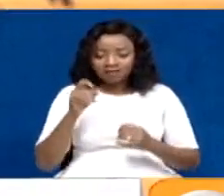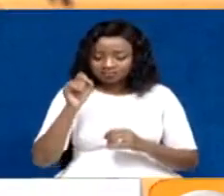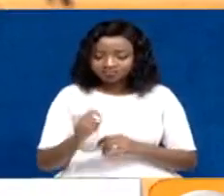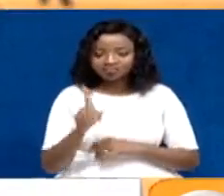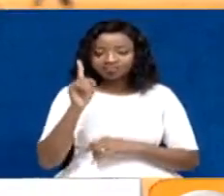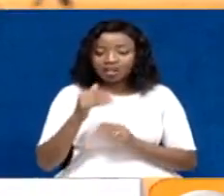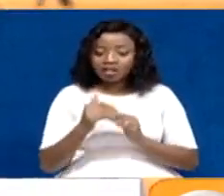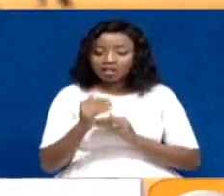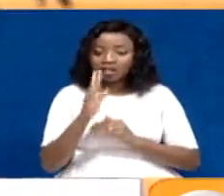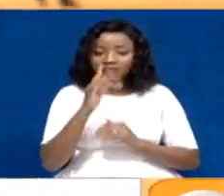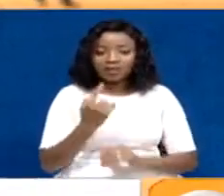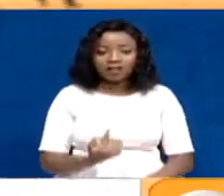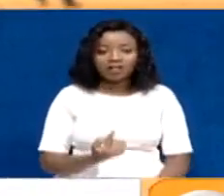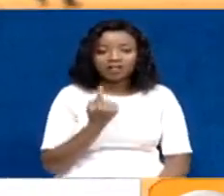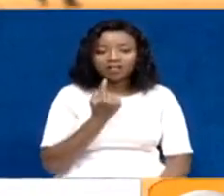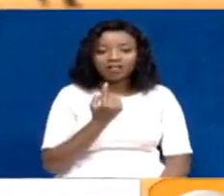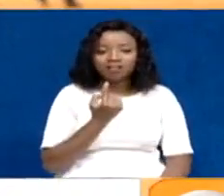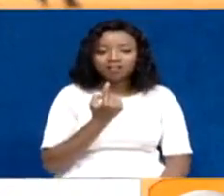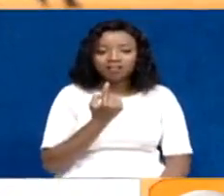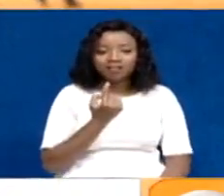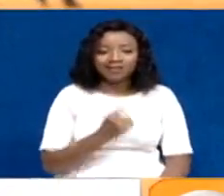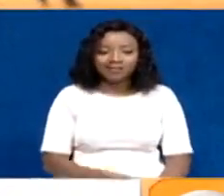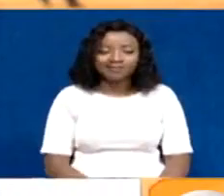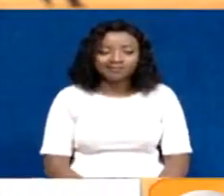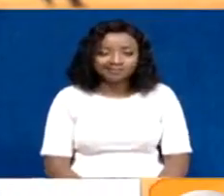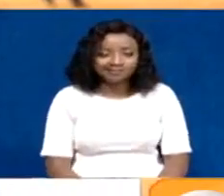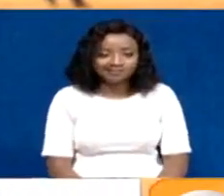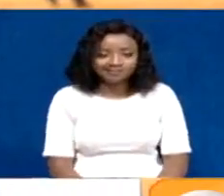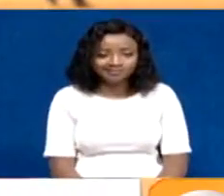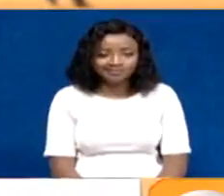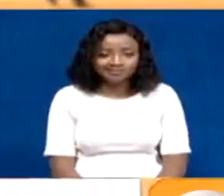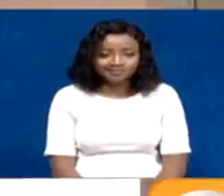go at it alone. Chemutai Goin, Citizen TV, Makueni County.